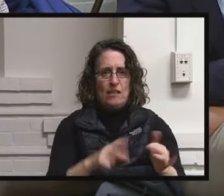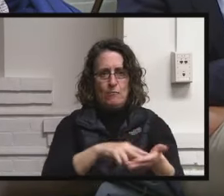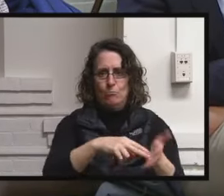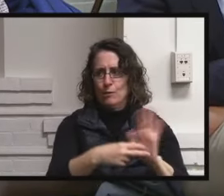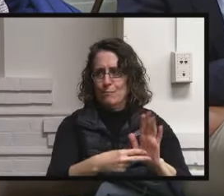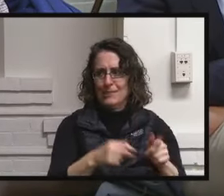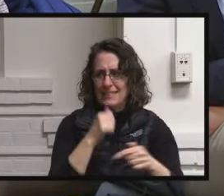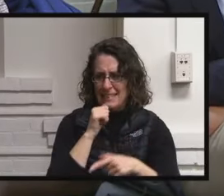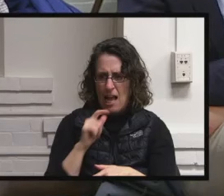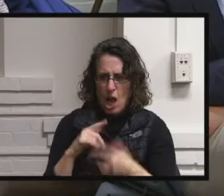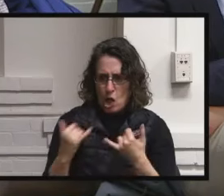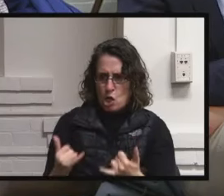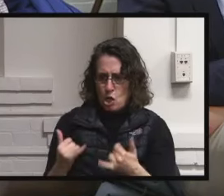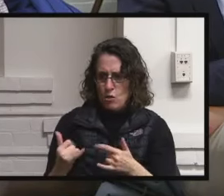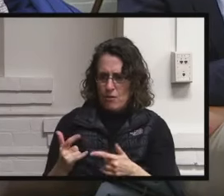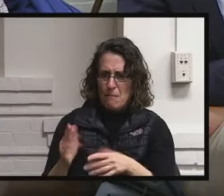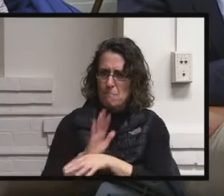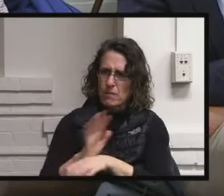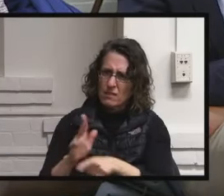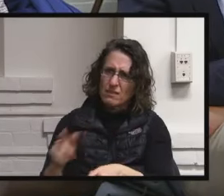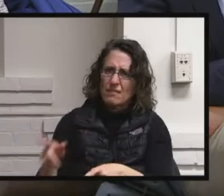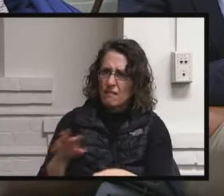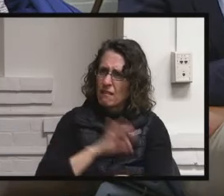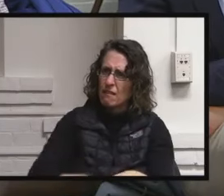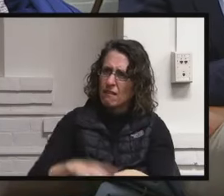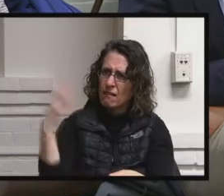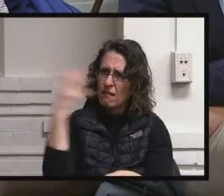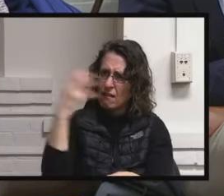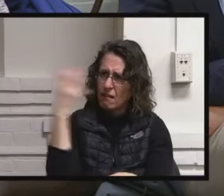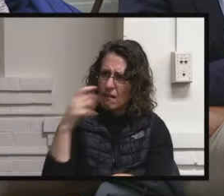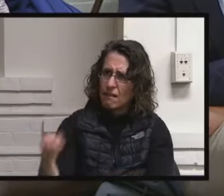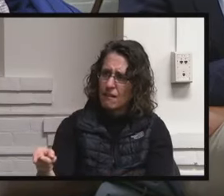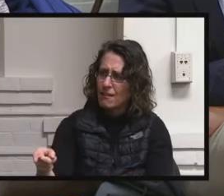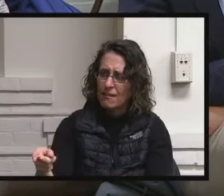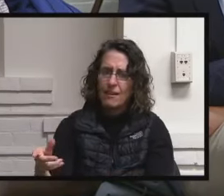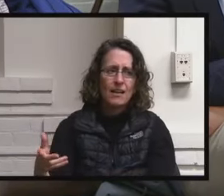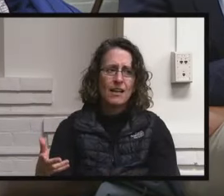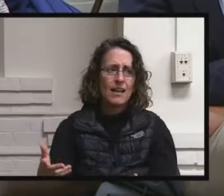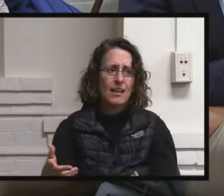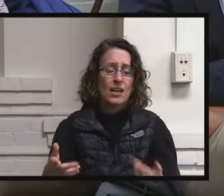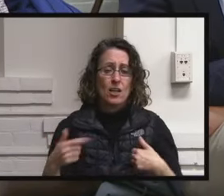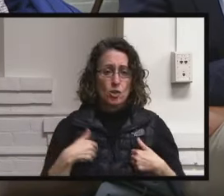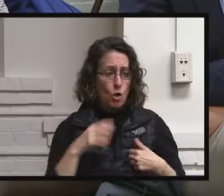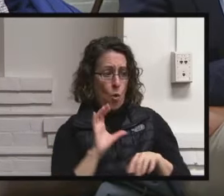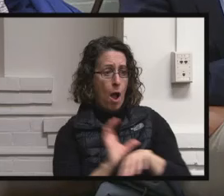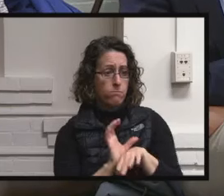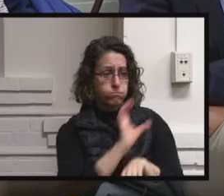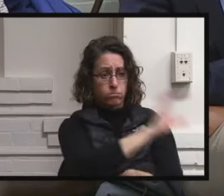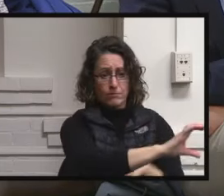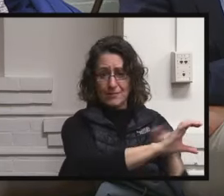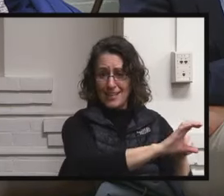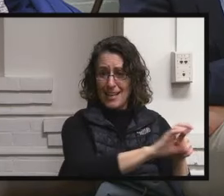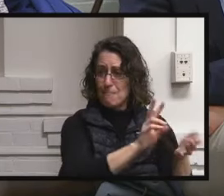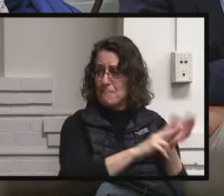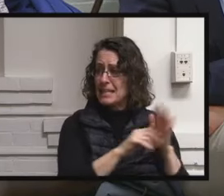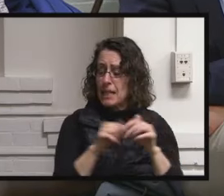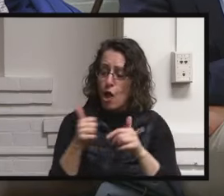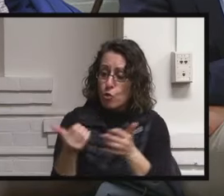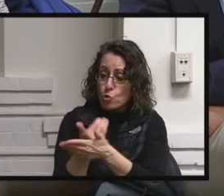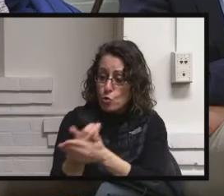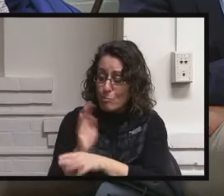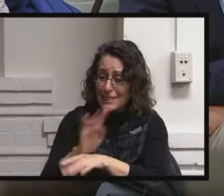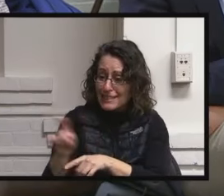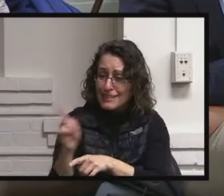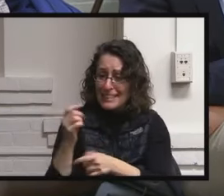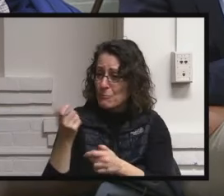it's not just about this particular agreement, but when you do it with one entity, you don't have it to get to something else, because you have to look at your